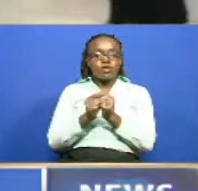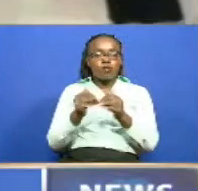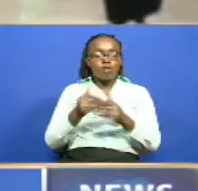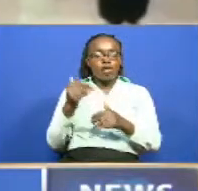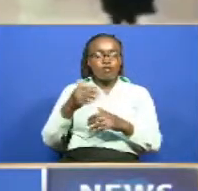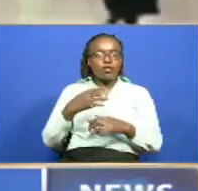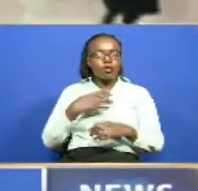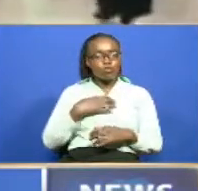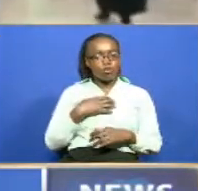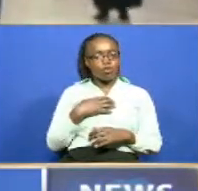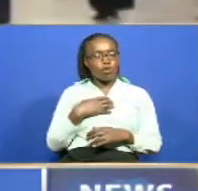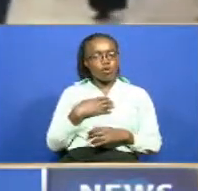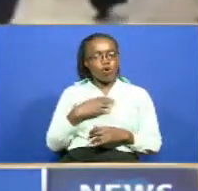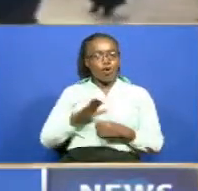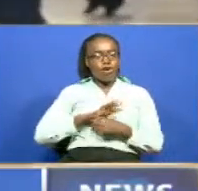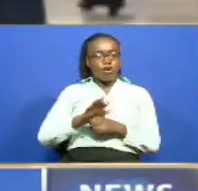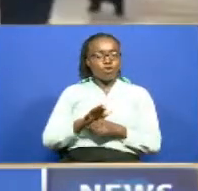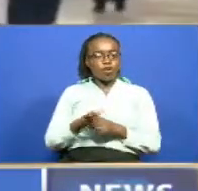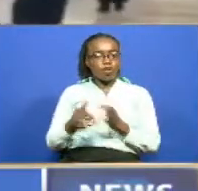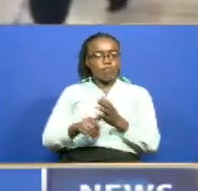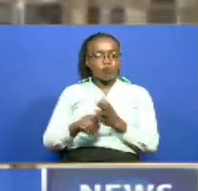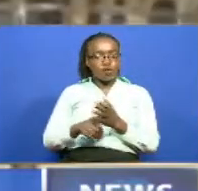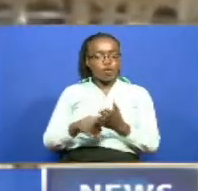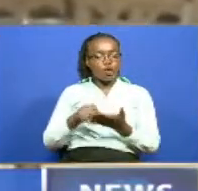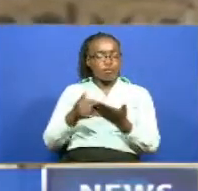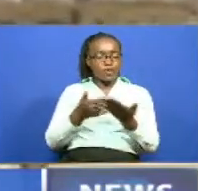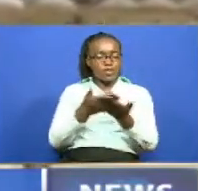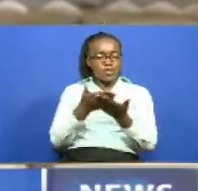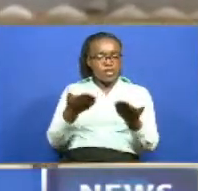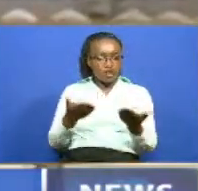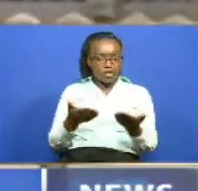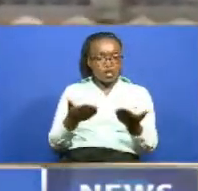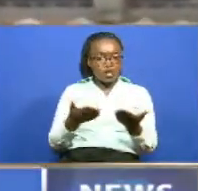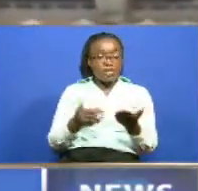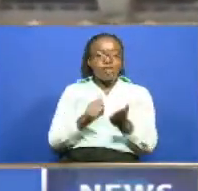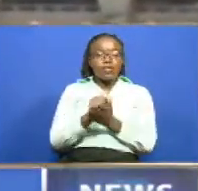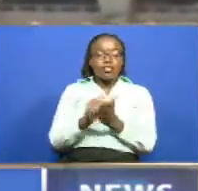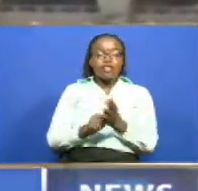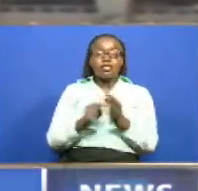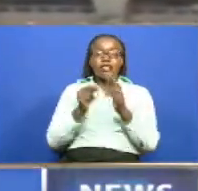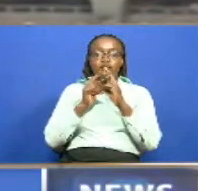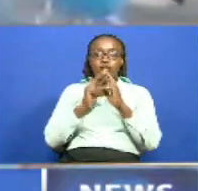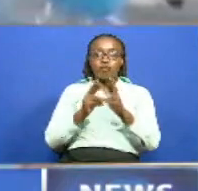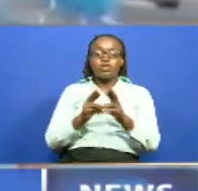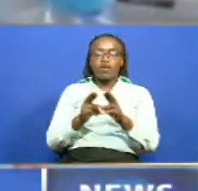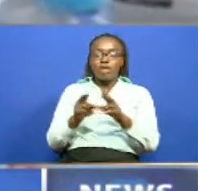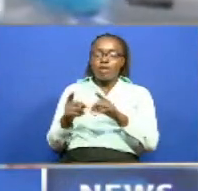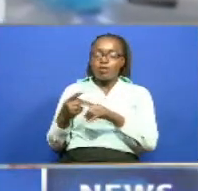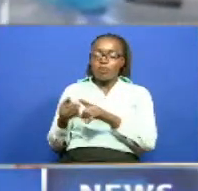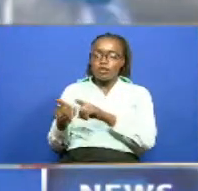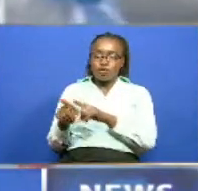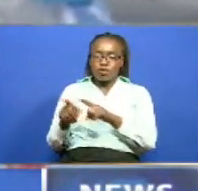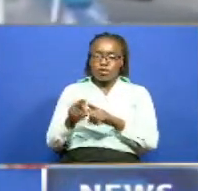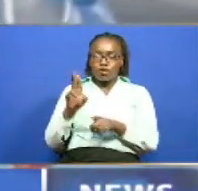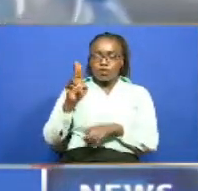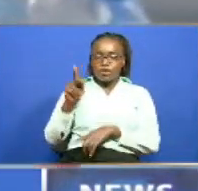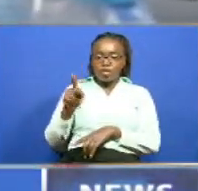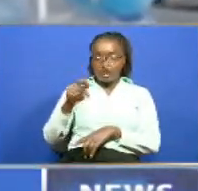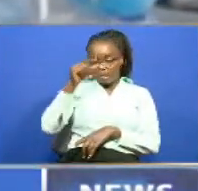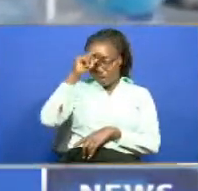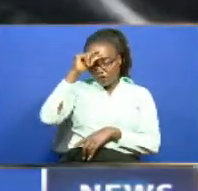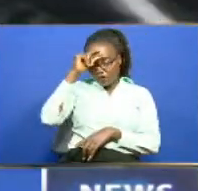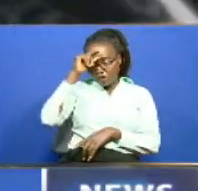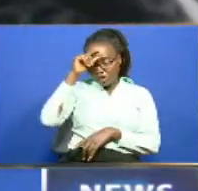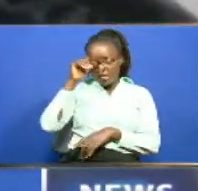to the coronavirus pandemic, state news agency Saudi Press Agency has reported. Meanwhile, the United Kingdom government has launched a